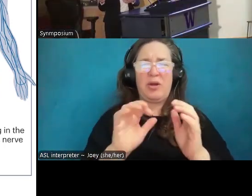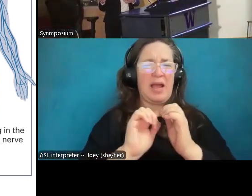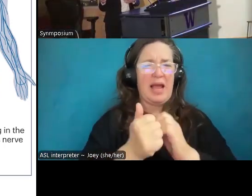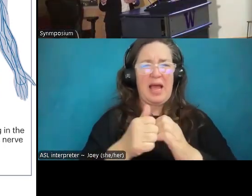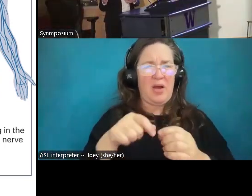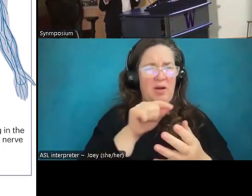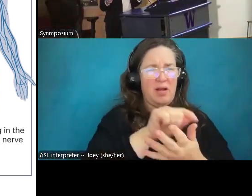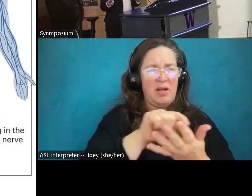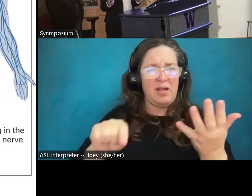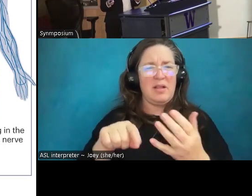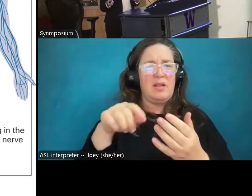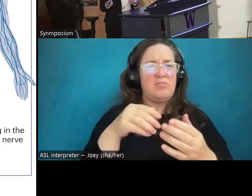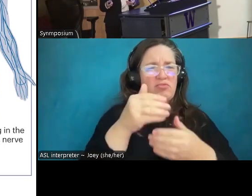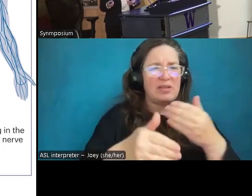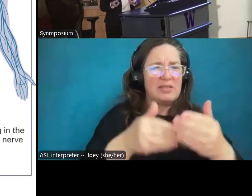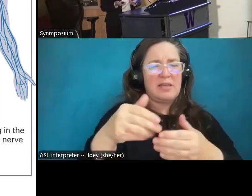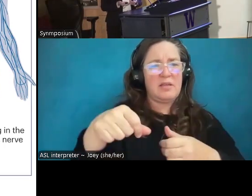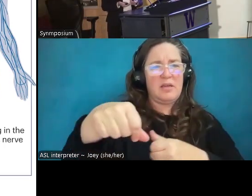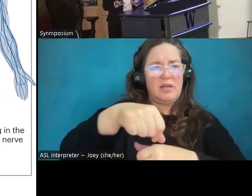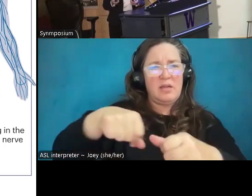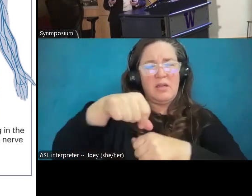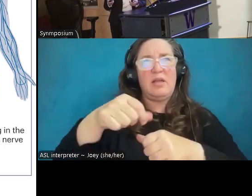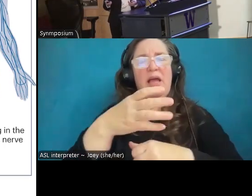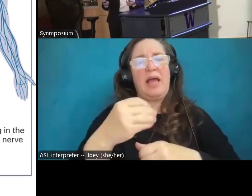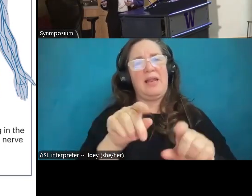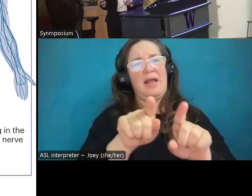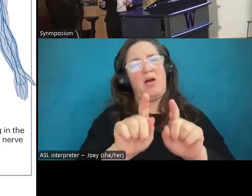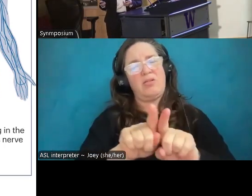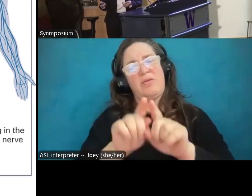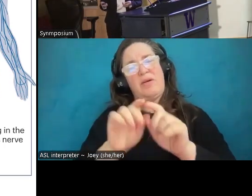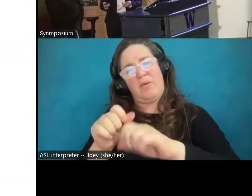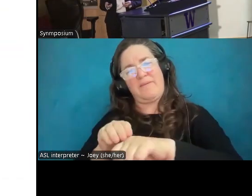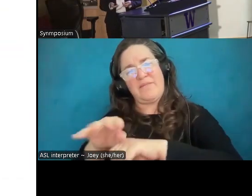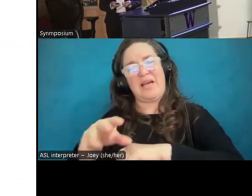different mechanisms that drive different phenotypes of long COVID.